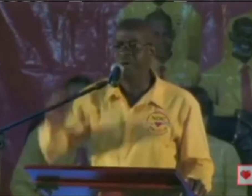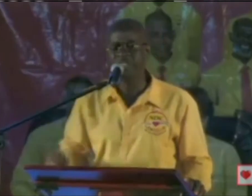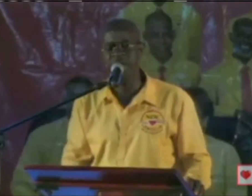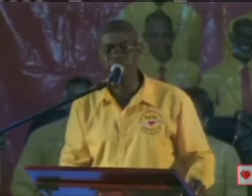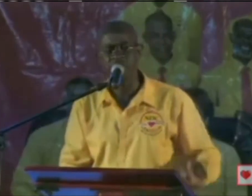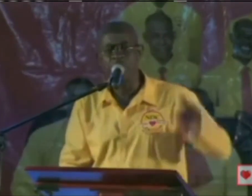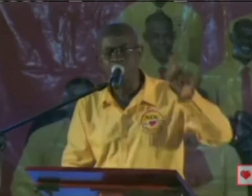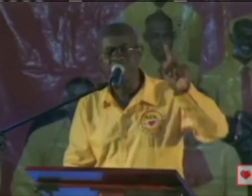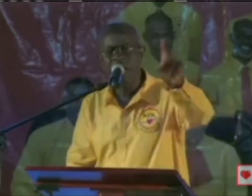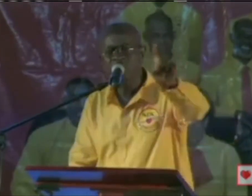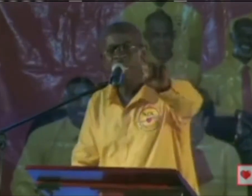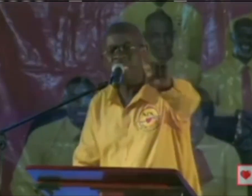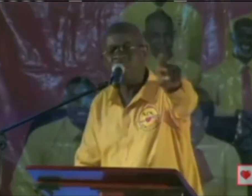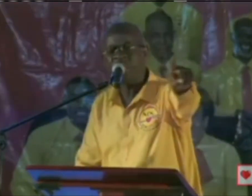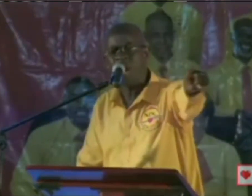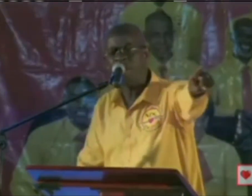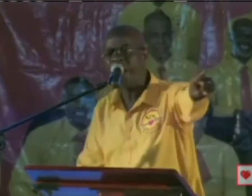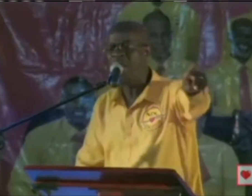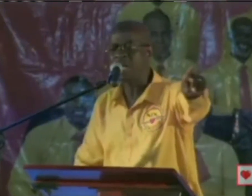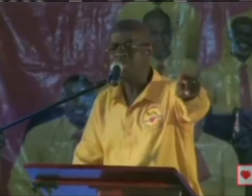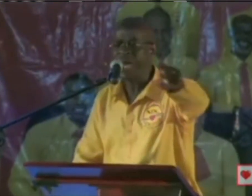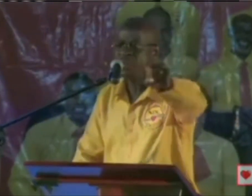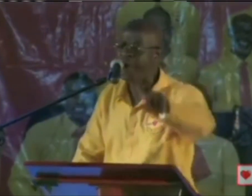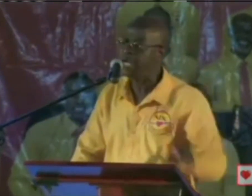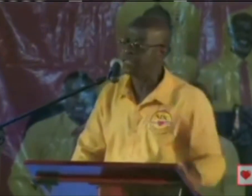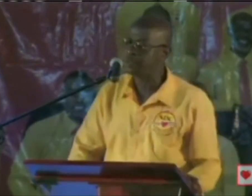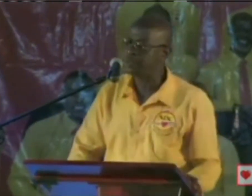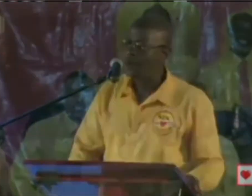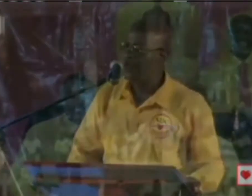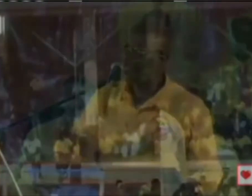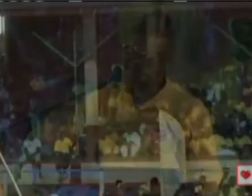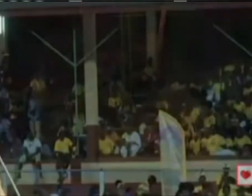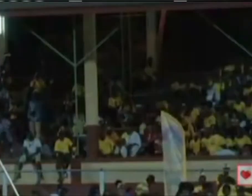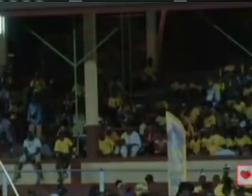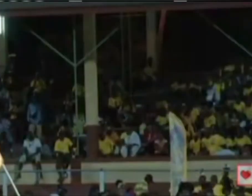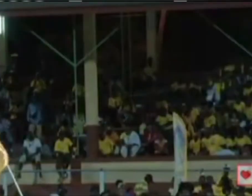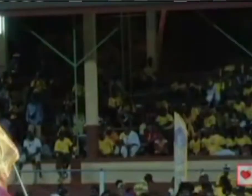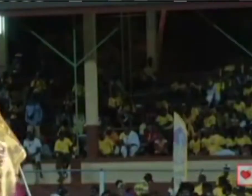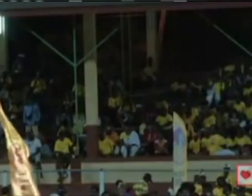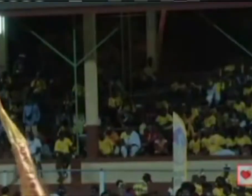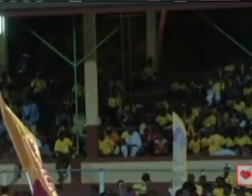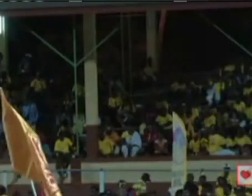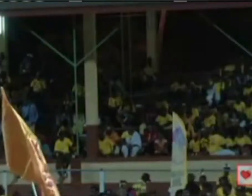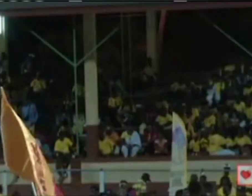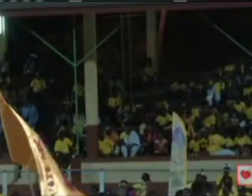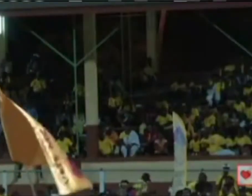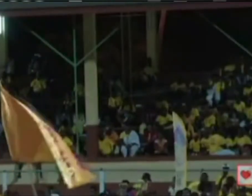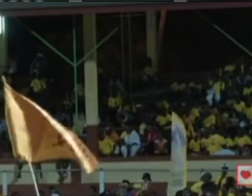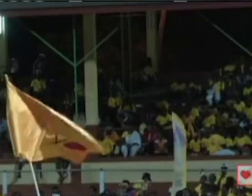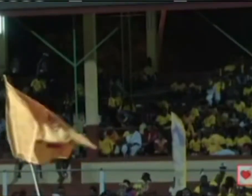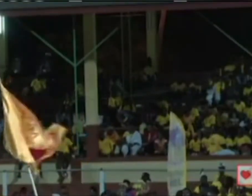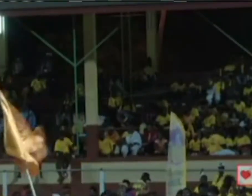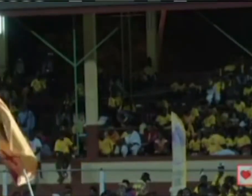our heritage. We are not going to give command park to any foreigner. We are not going to give quarantine station to any